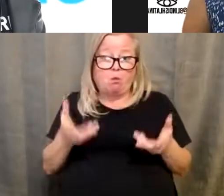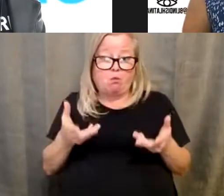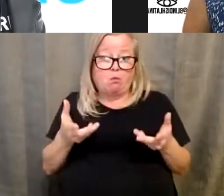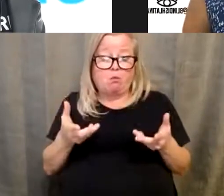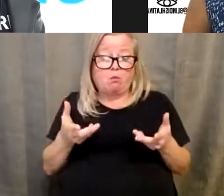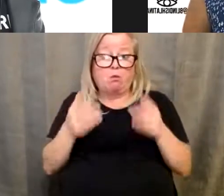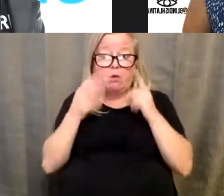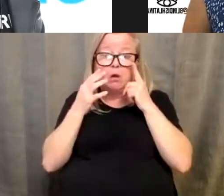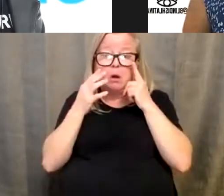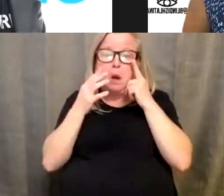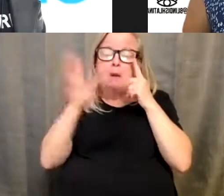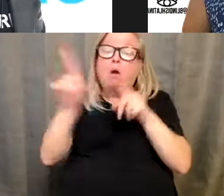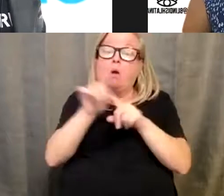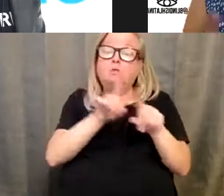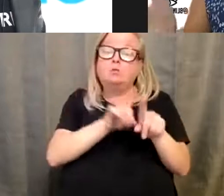There's